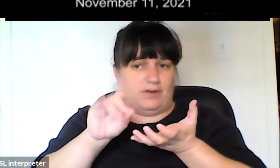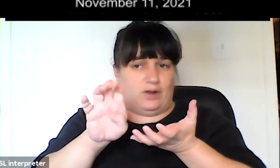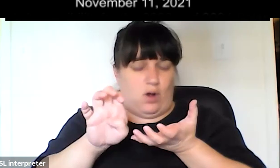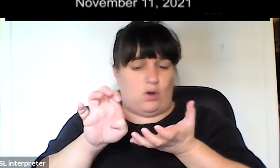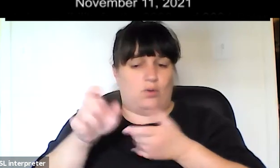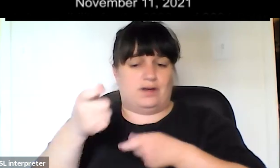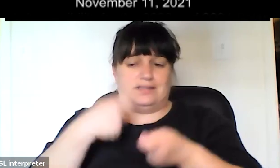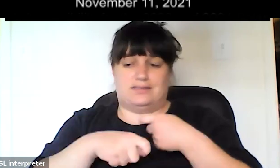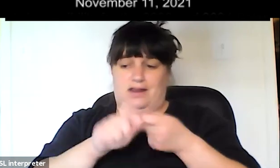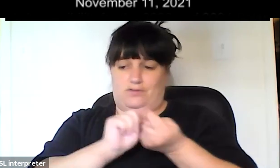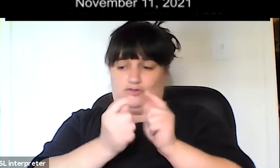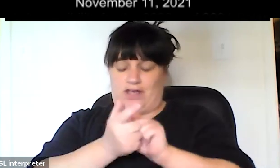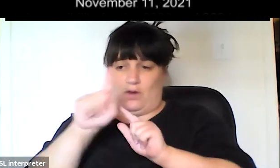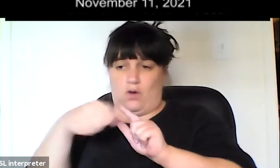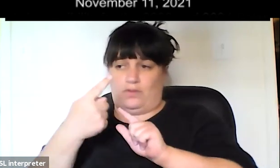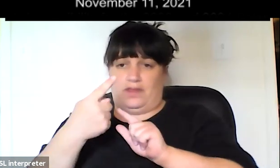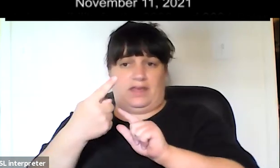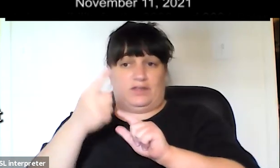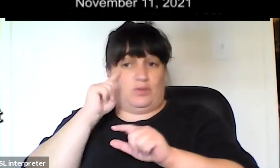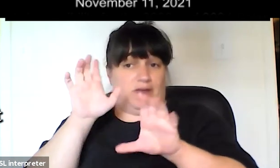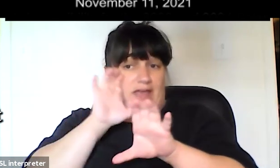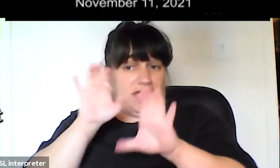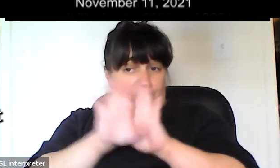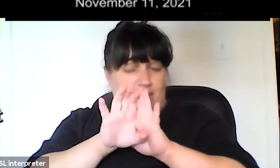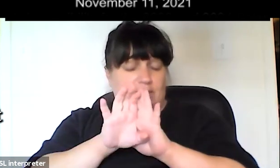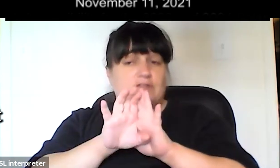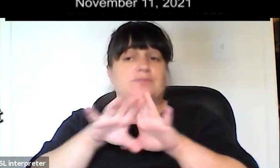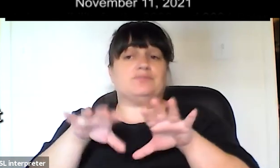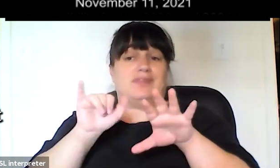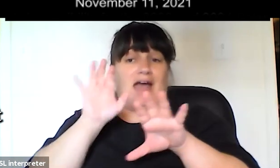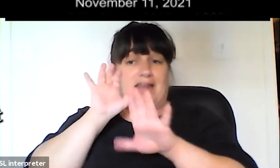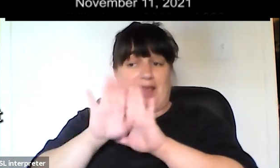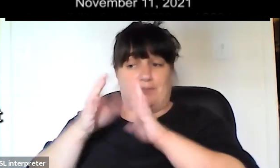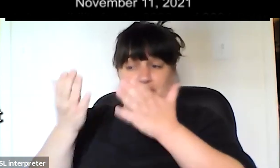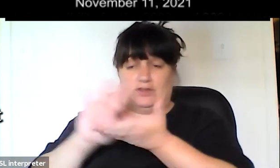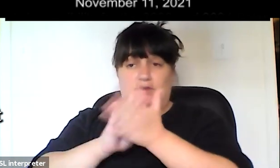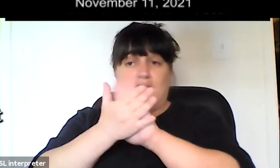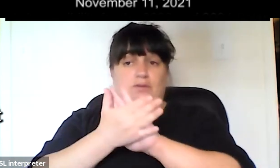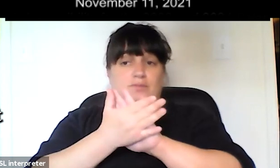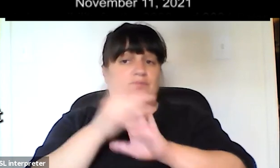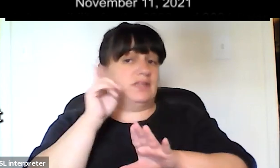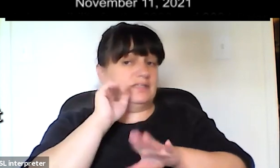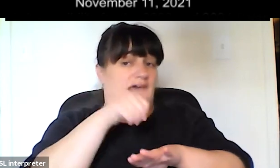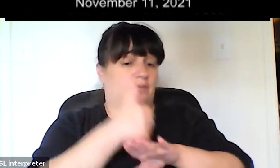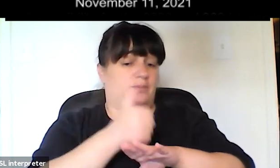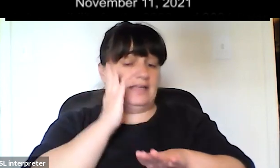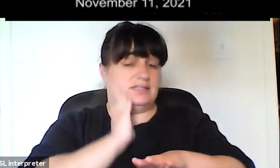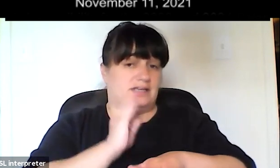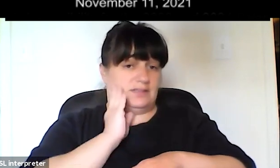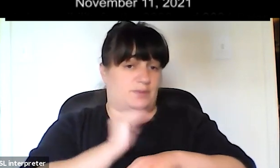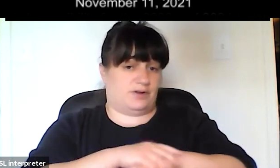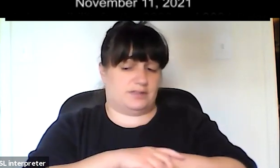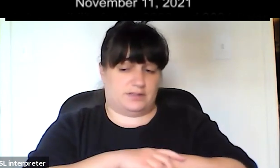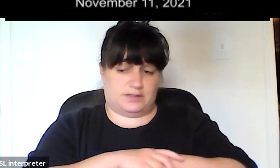of just translating it into an image, we're then taking that image and translating it into a sound-based experience